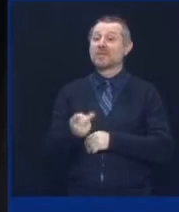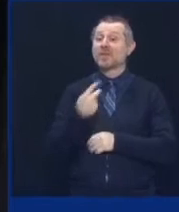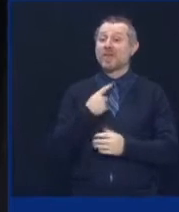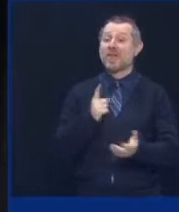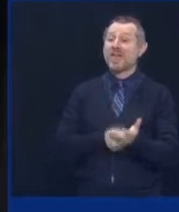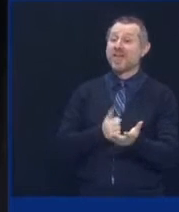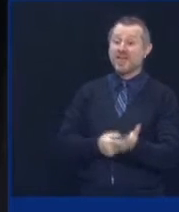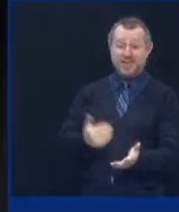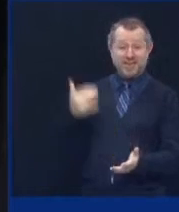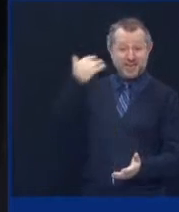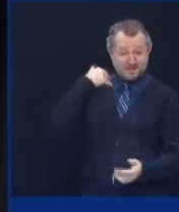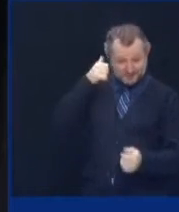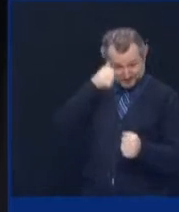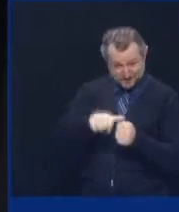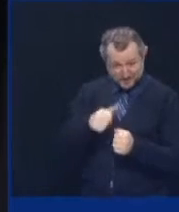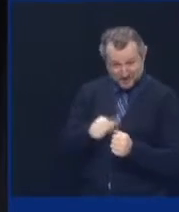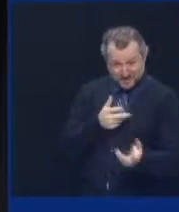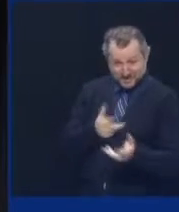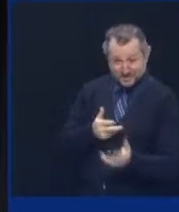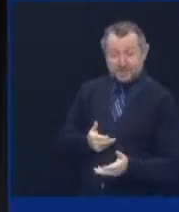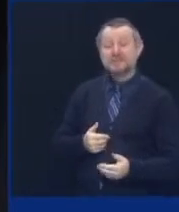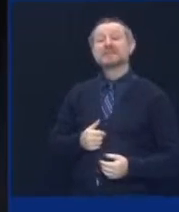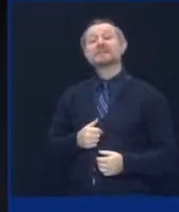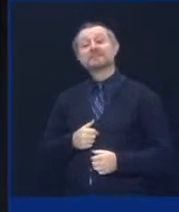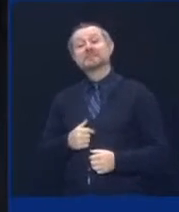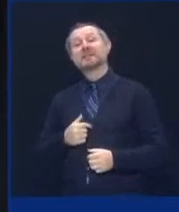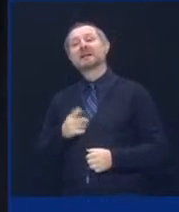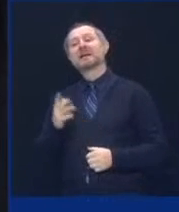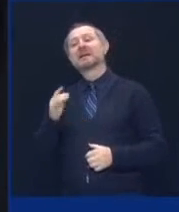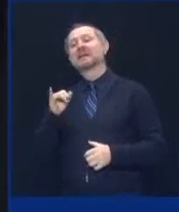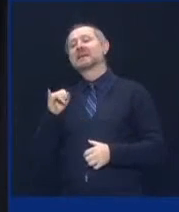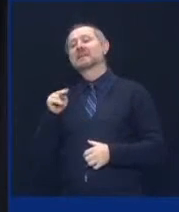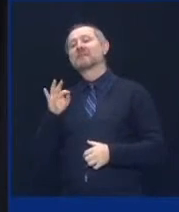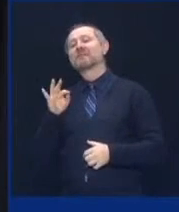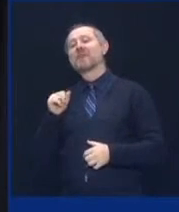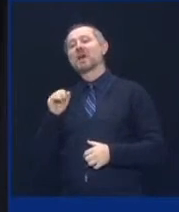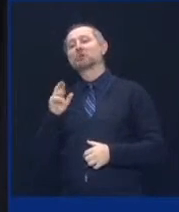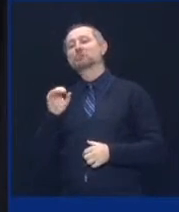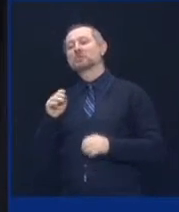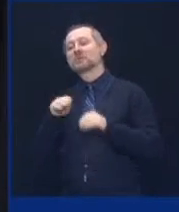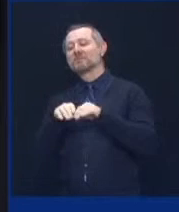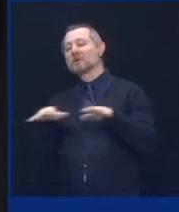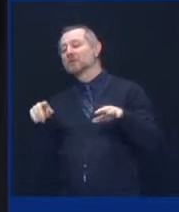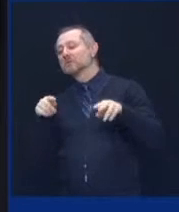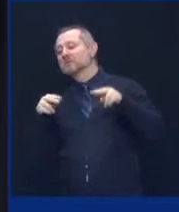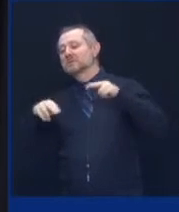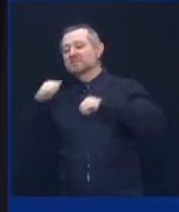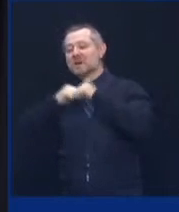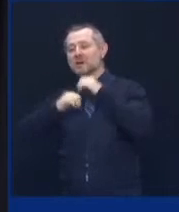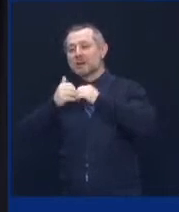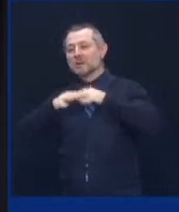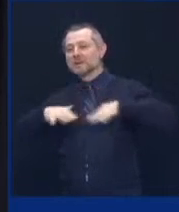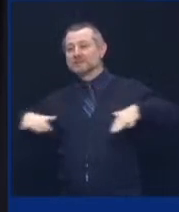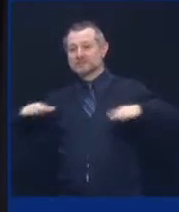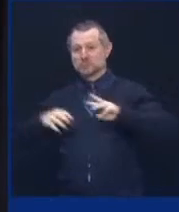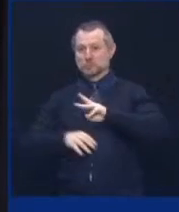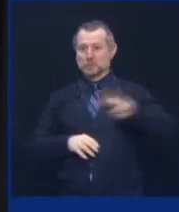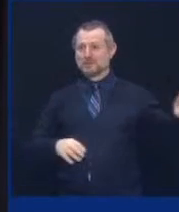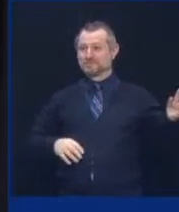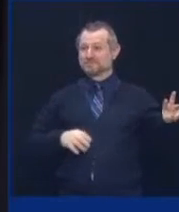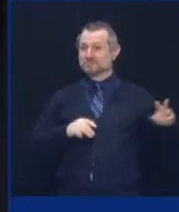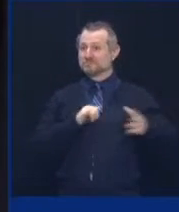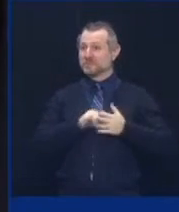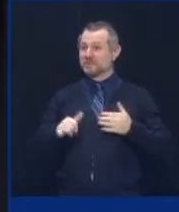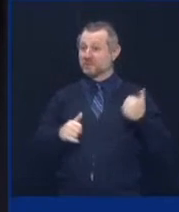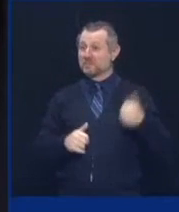the infection rate went wild in Western New York, as you know. The infection rate is now